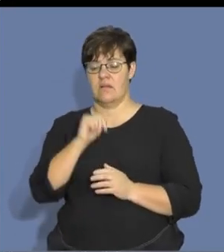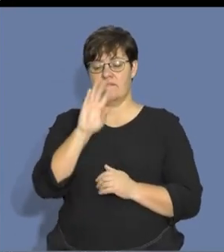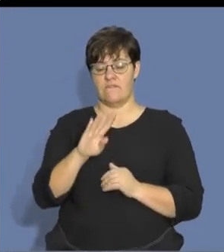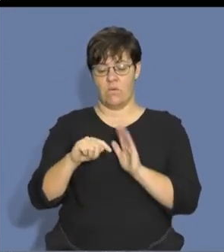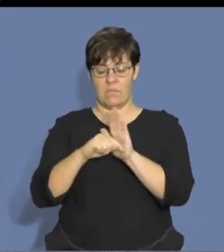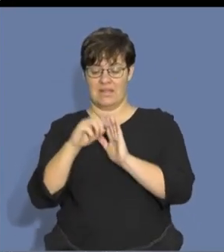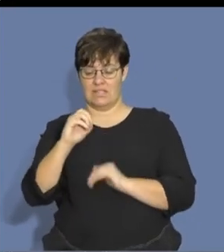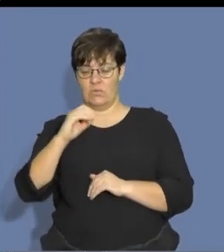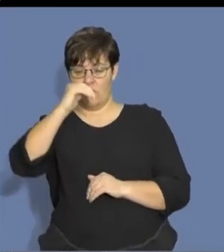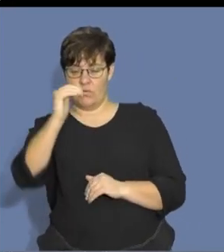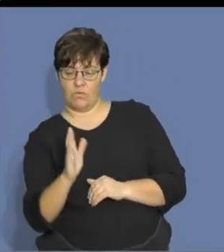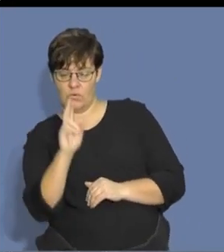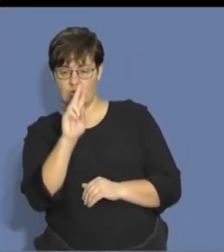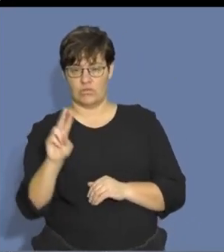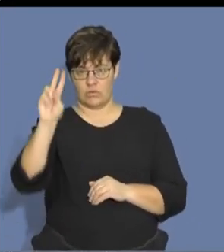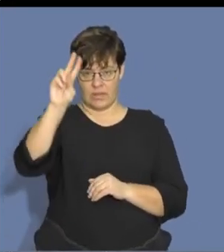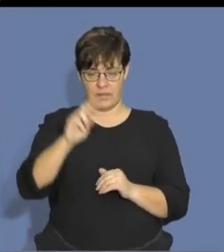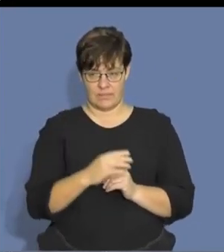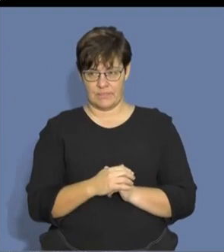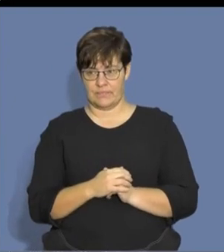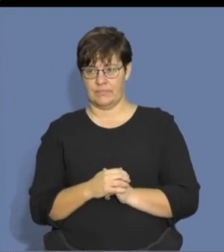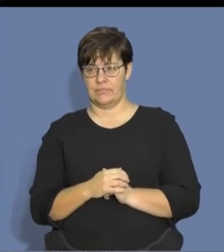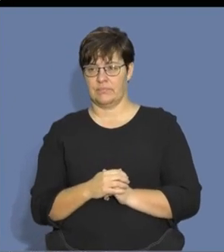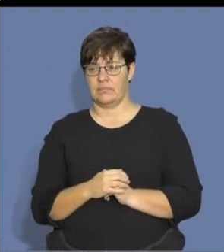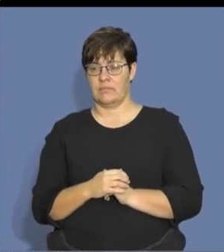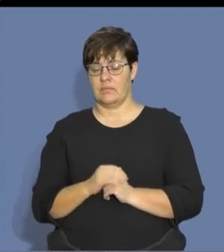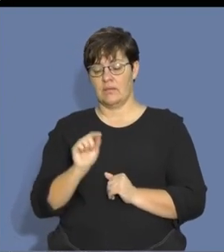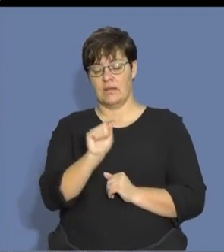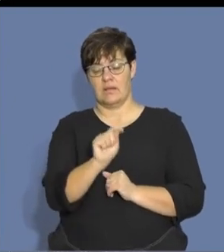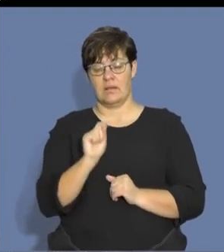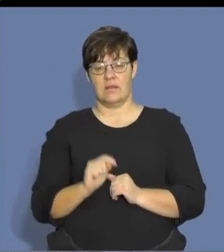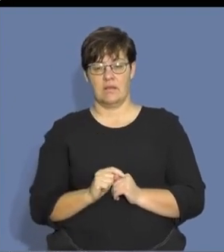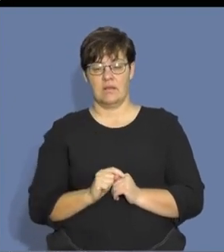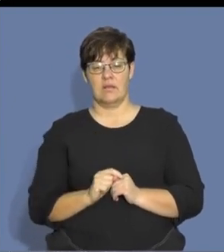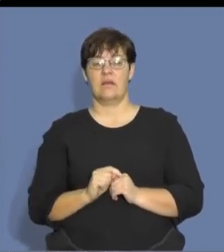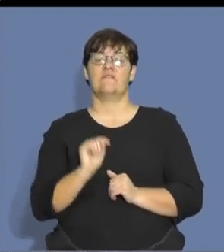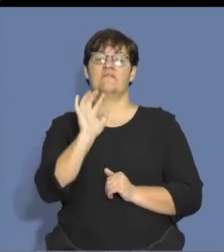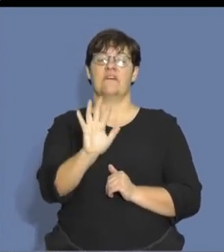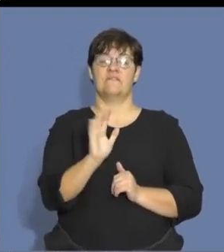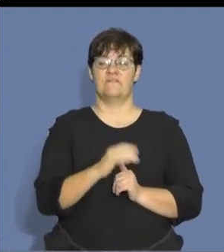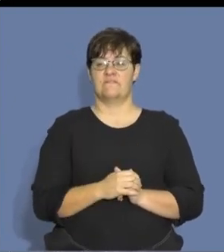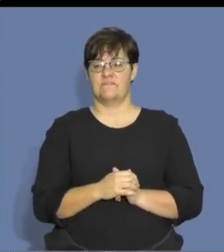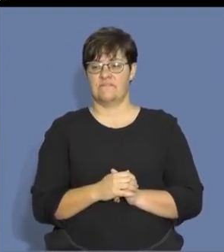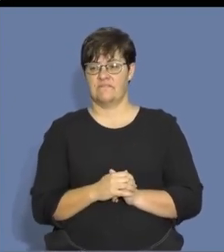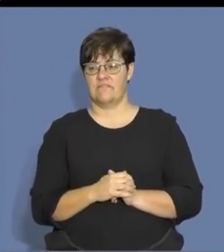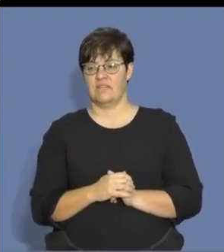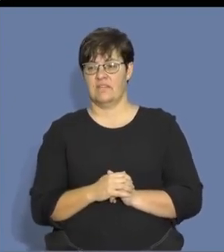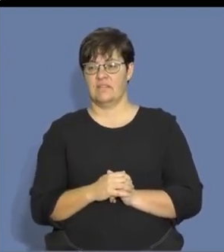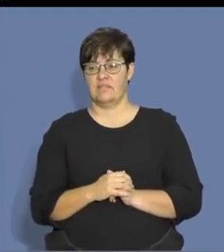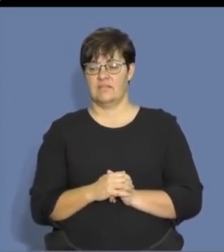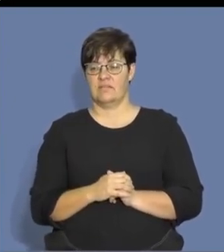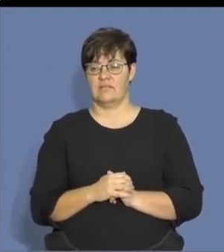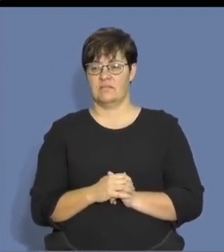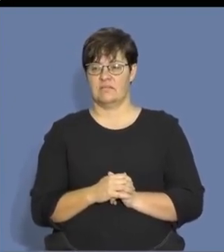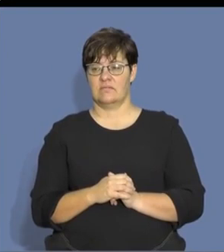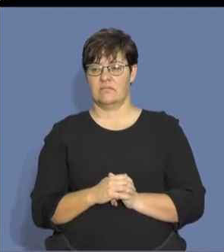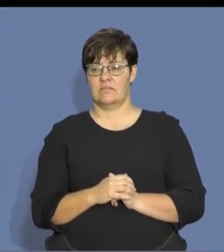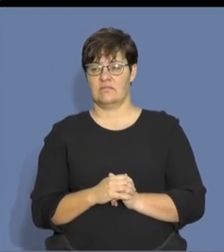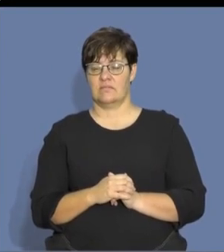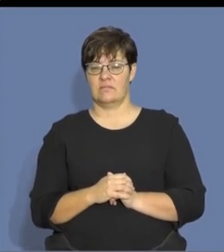minus 0 squared. I'm going to press equals, and oh, cool. I've now worked out